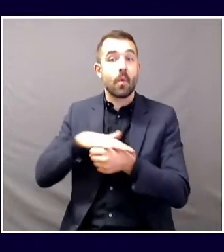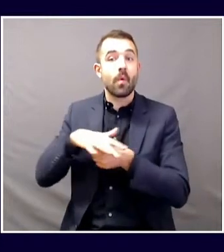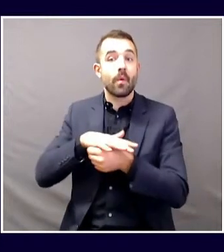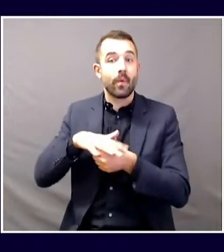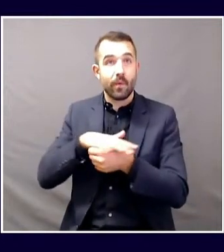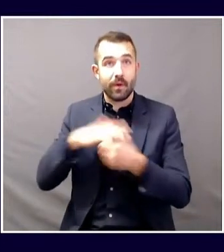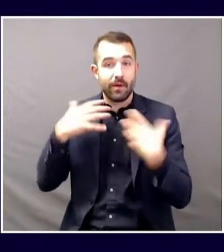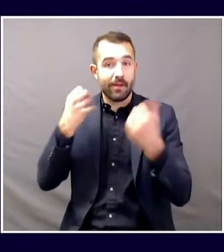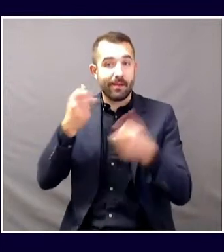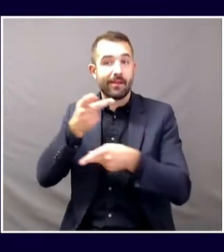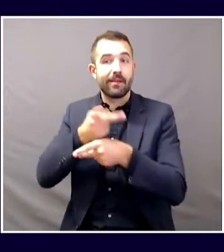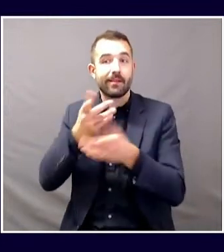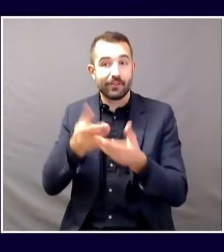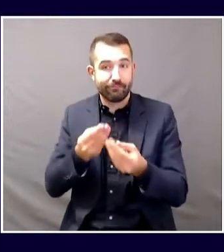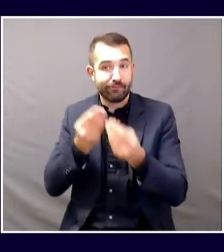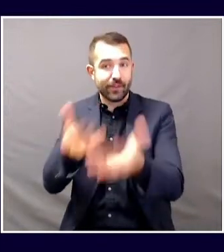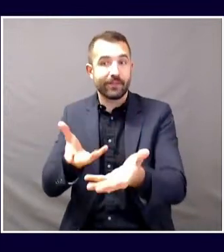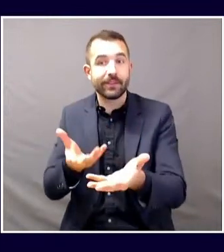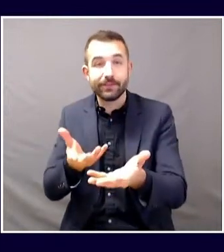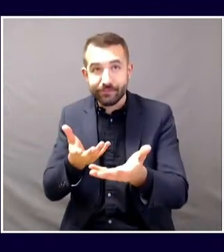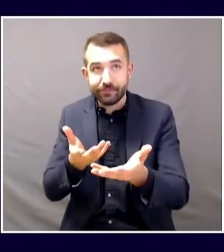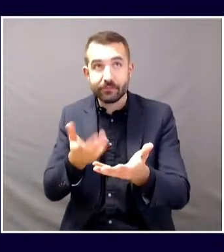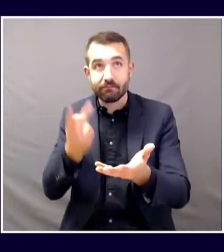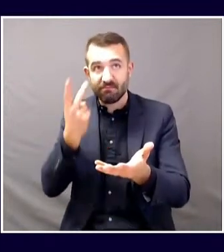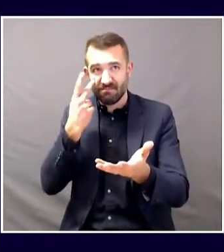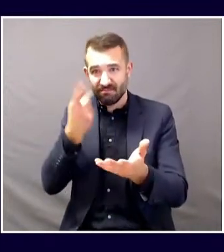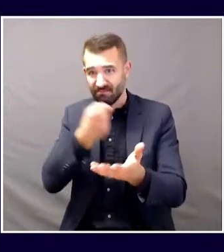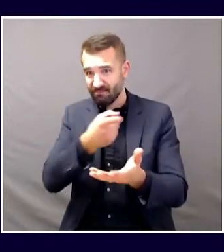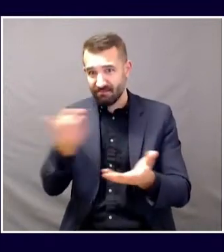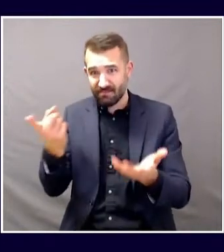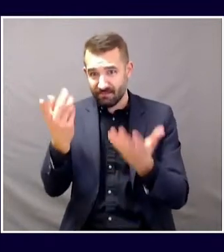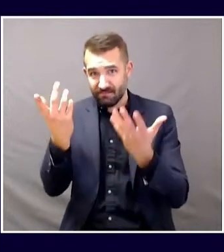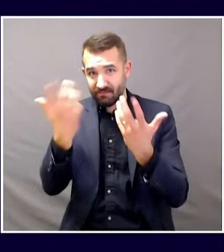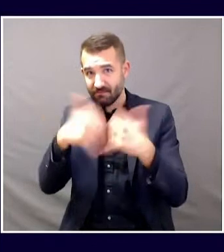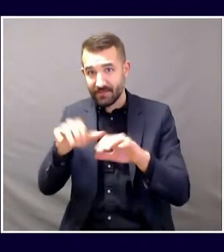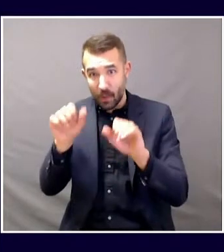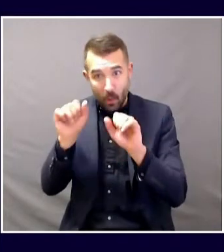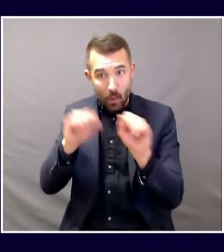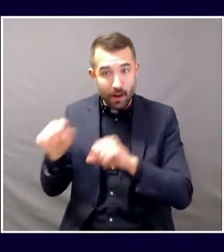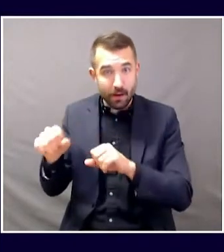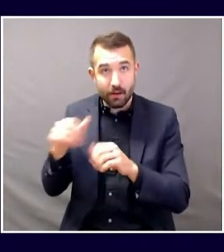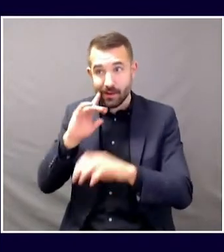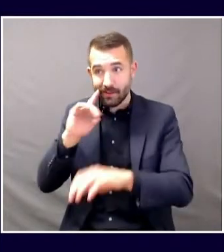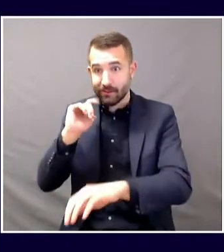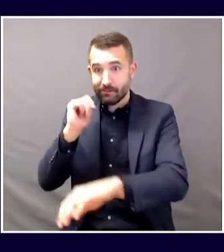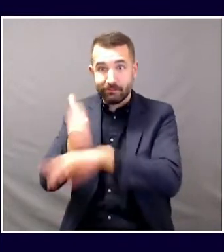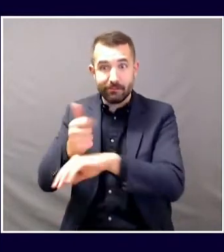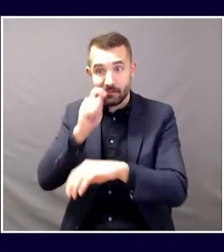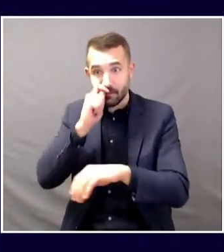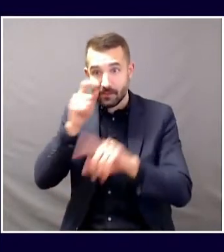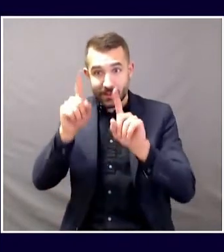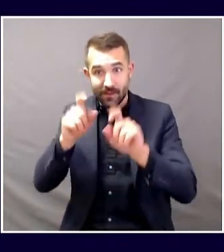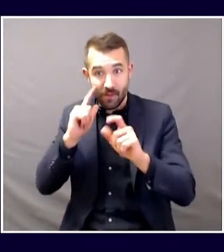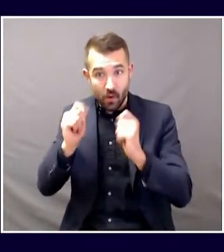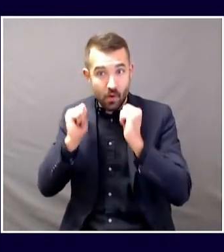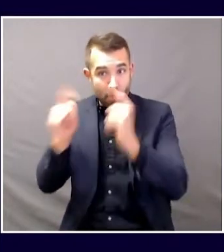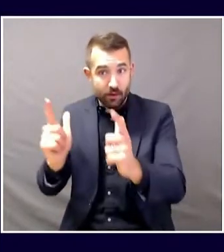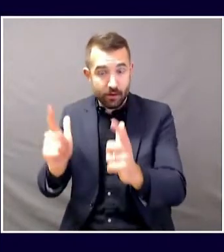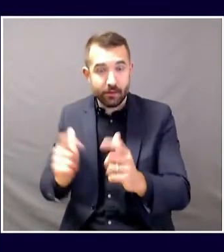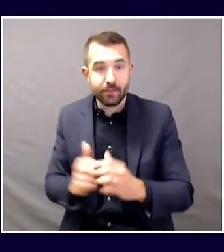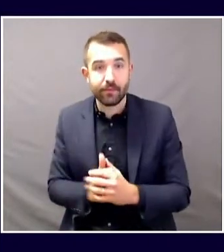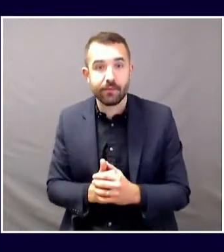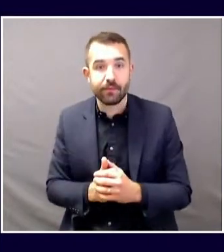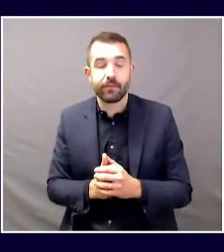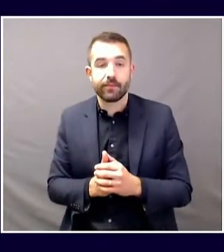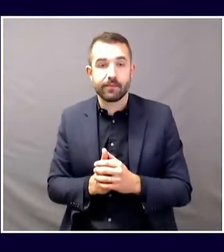working again to see whether that type of system could be stood up again as well. But right now, for where we are, sort of first